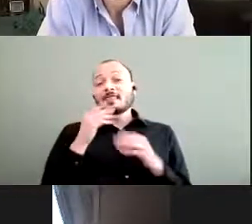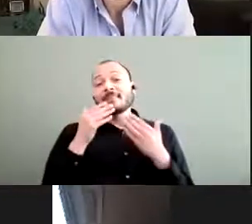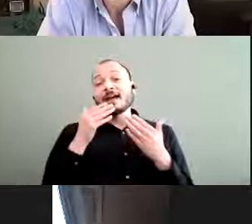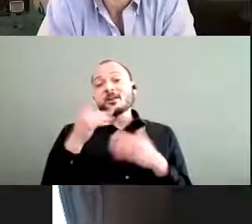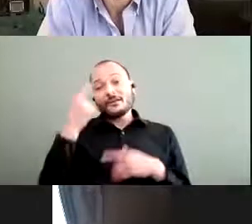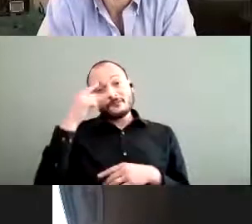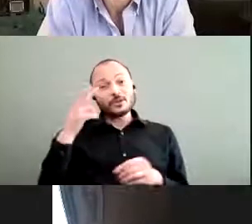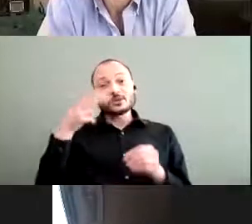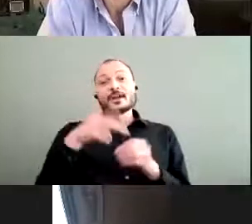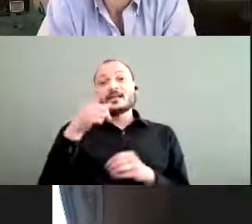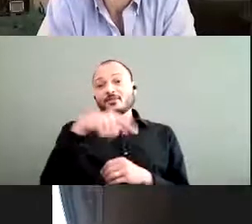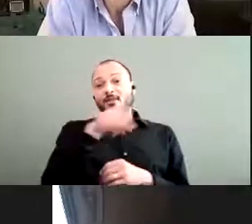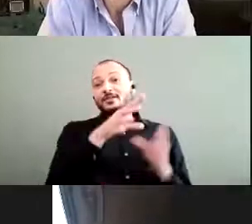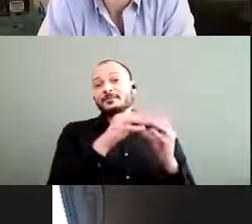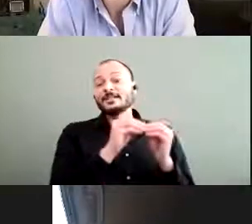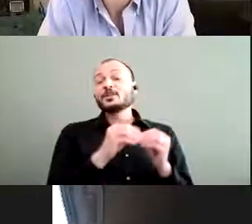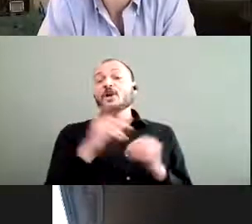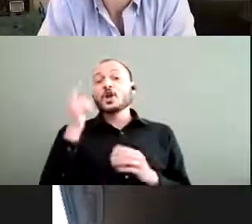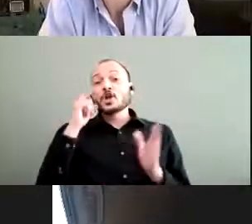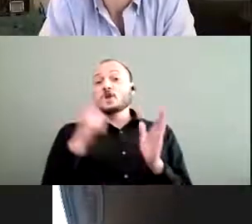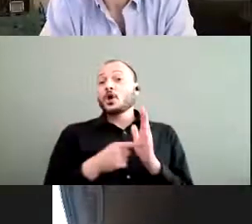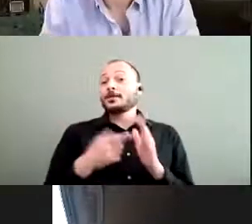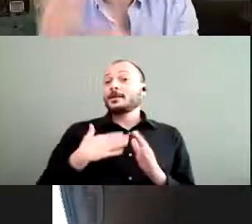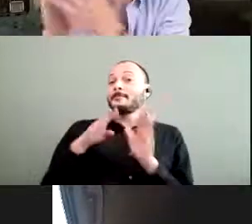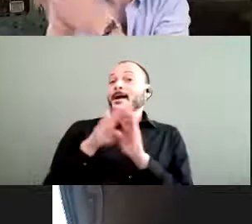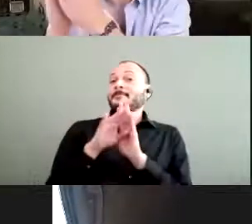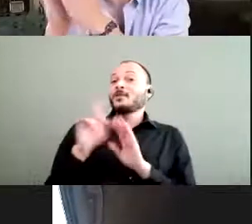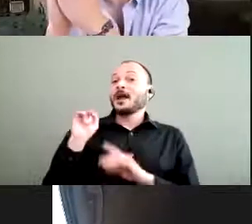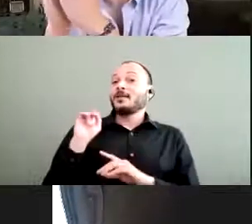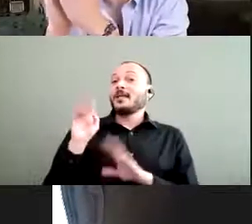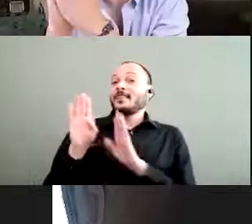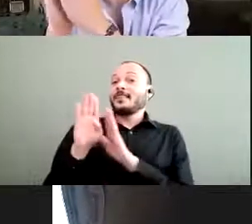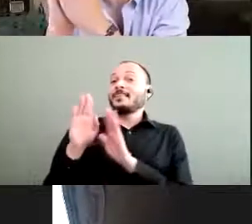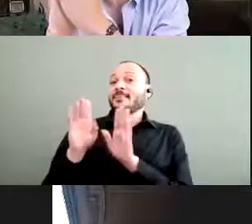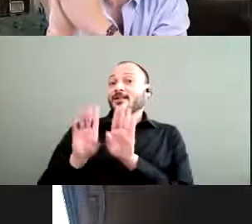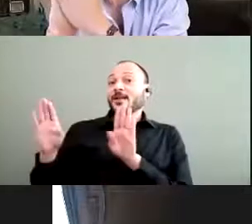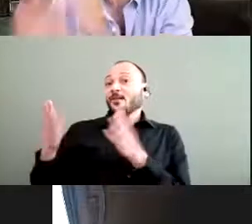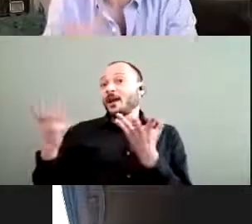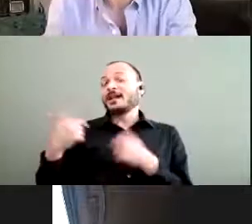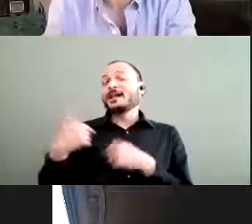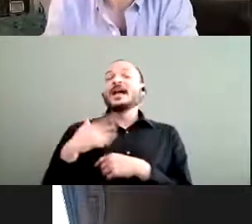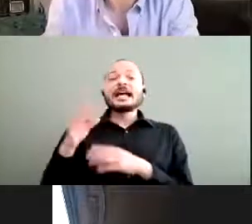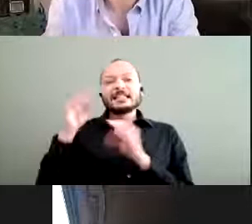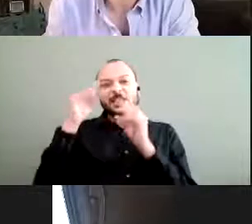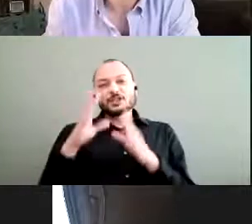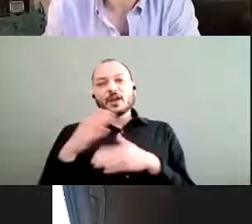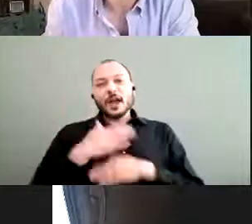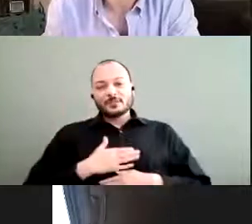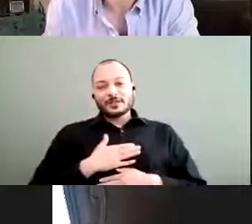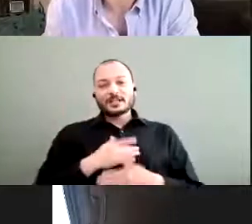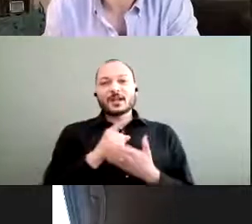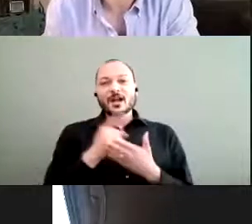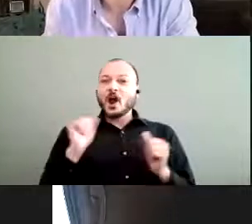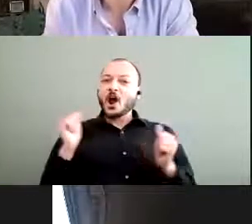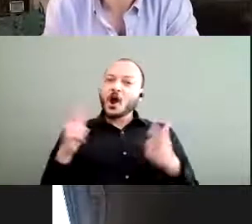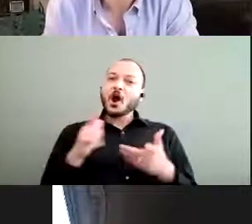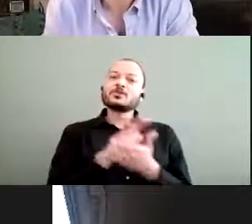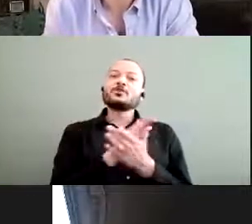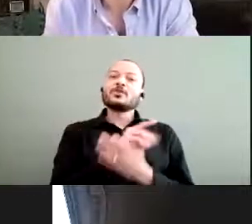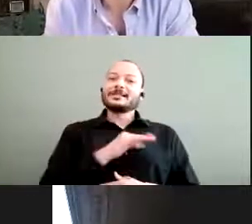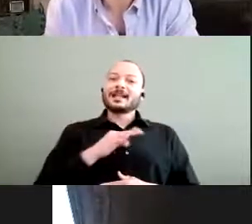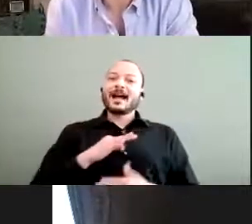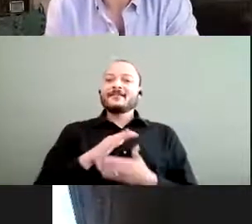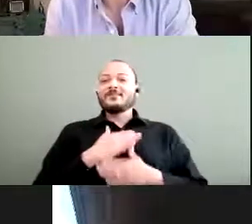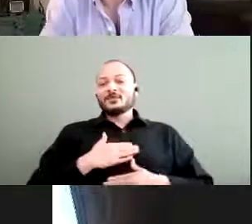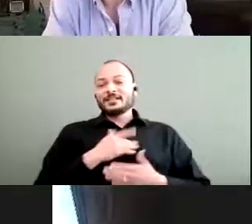conversations. You'll notice my background this week is Teacher Appreciation Week. It's actually All School Staff Appreciation Week. So celebrate all of